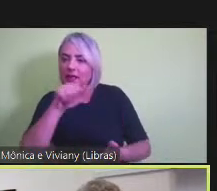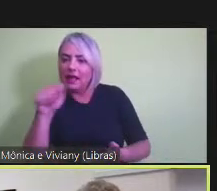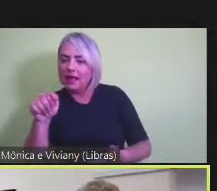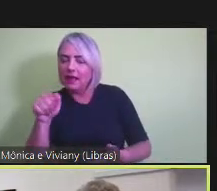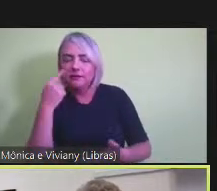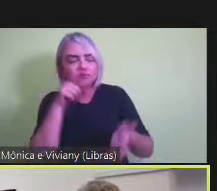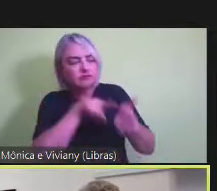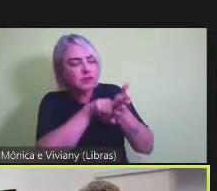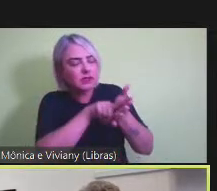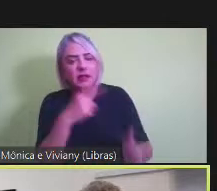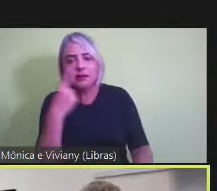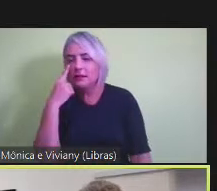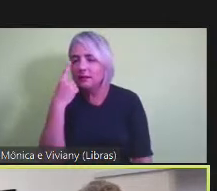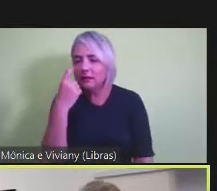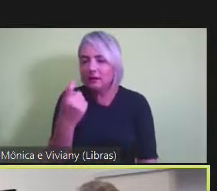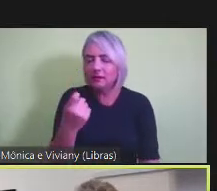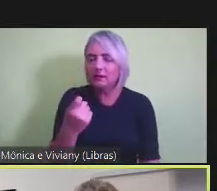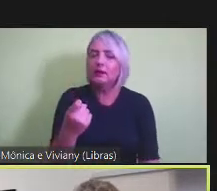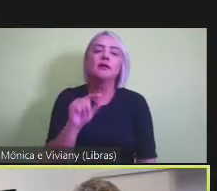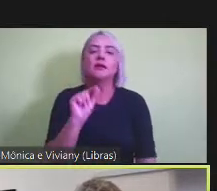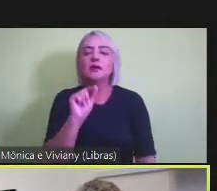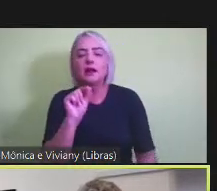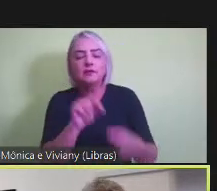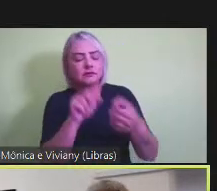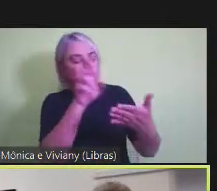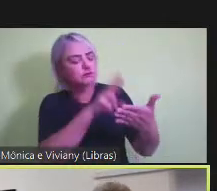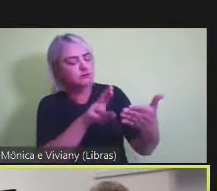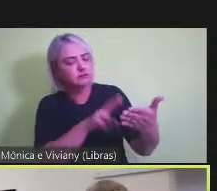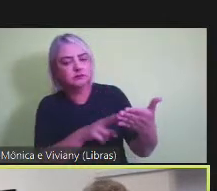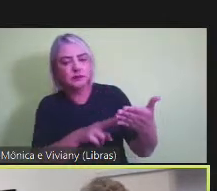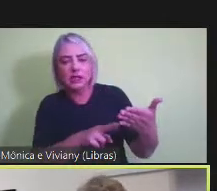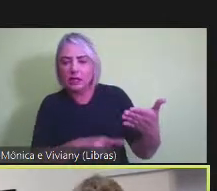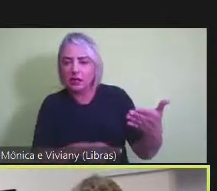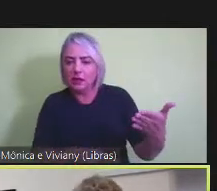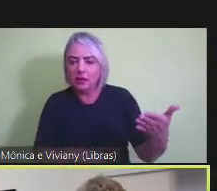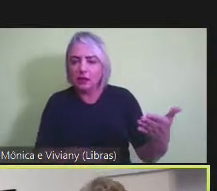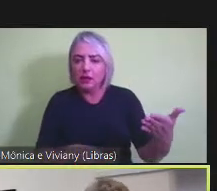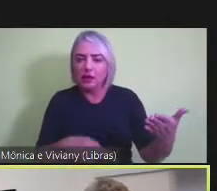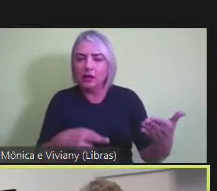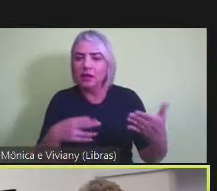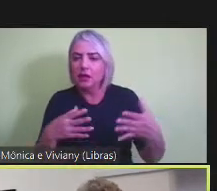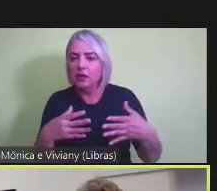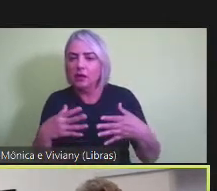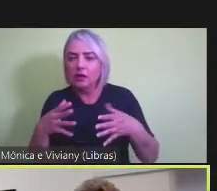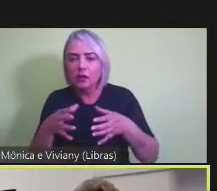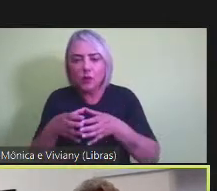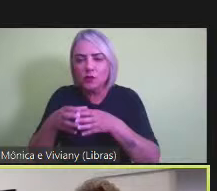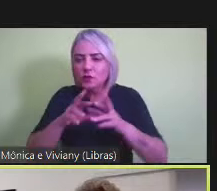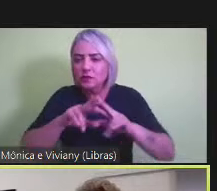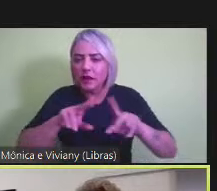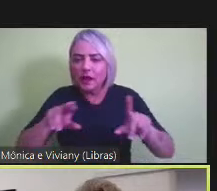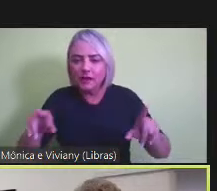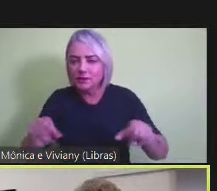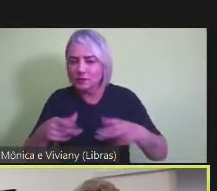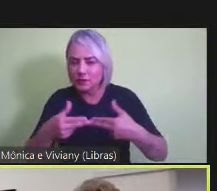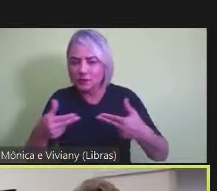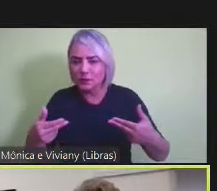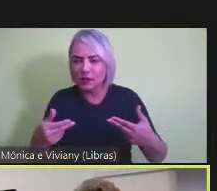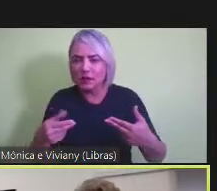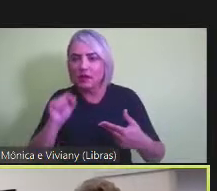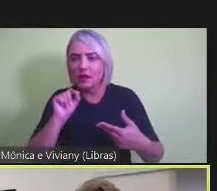de Oliveira. And it is interesting that when she did this review, an intense review that began with 5,000